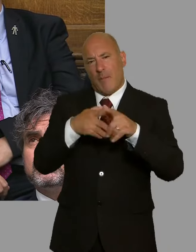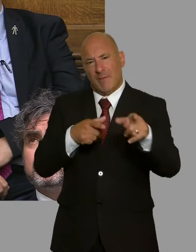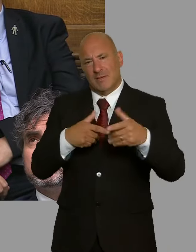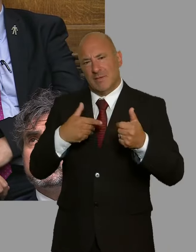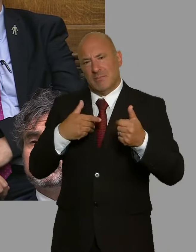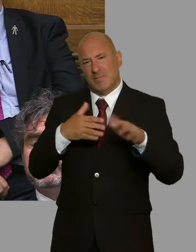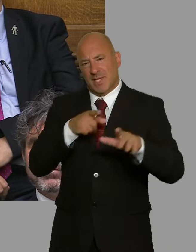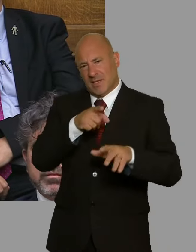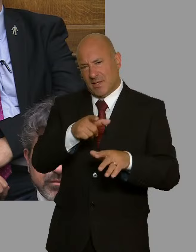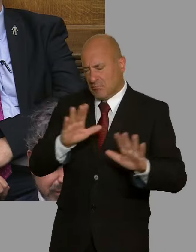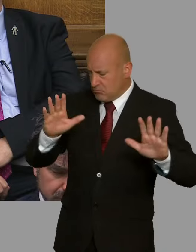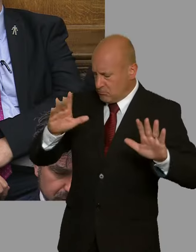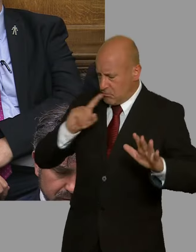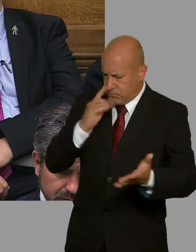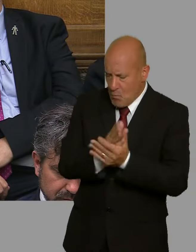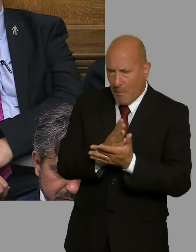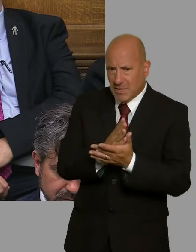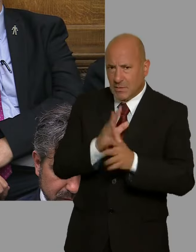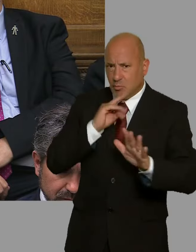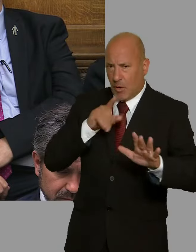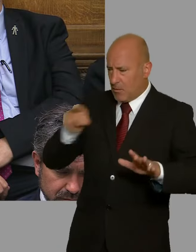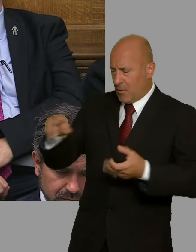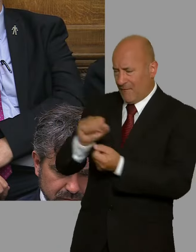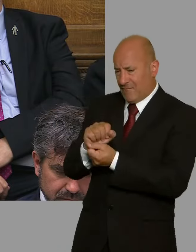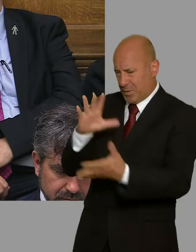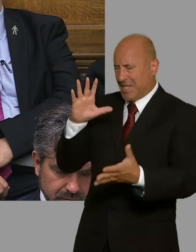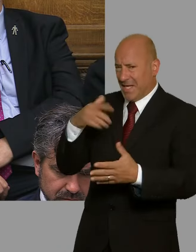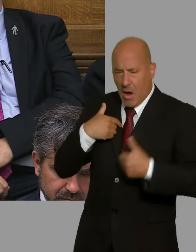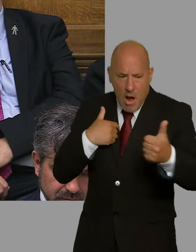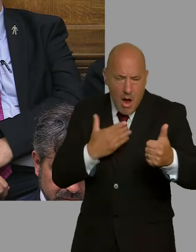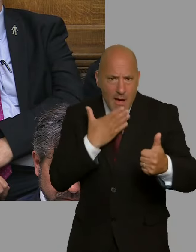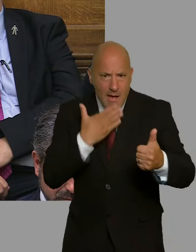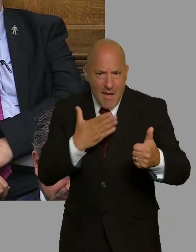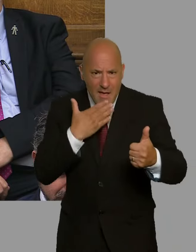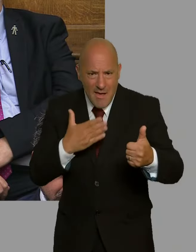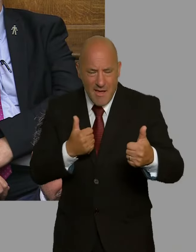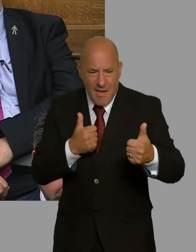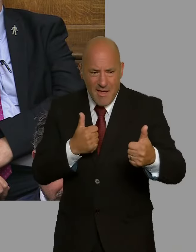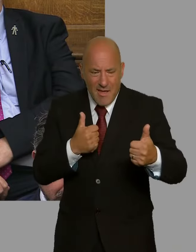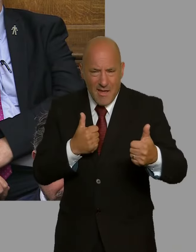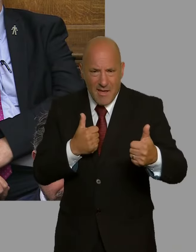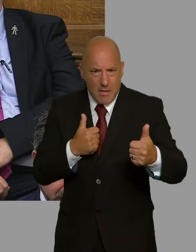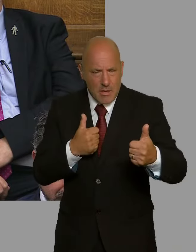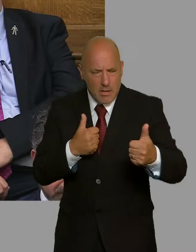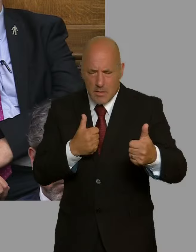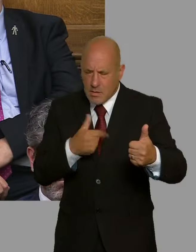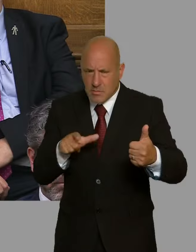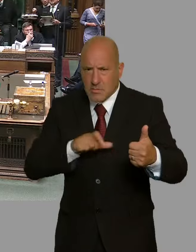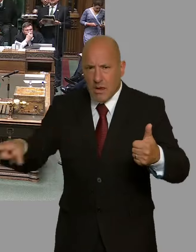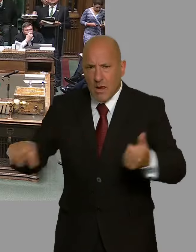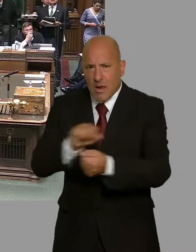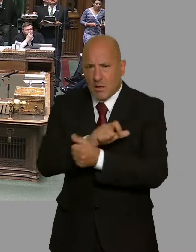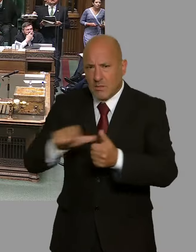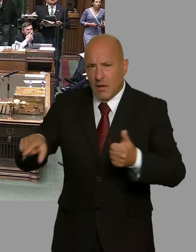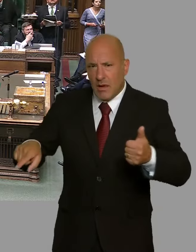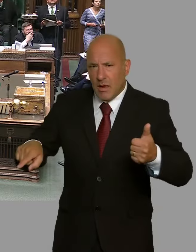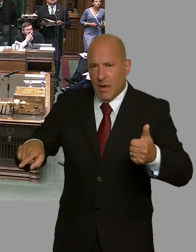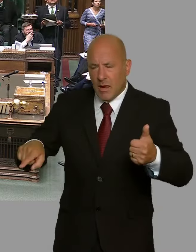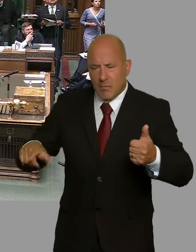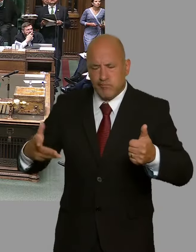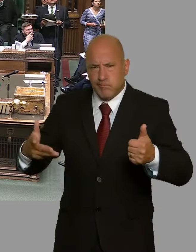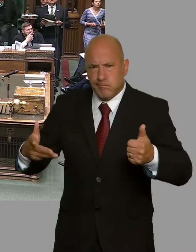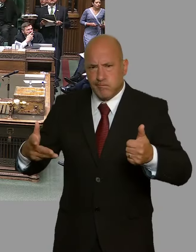hunger strike again. Could I appeal to him to speak directly again to President Sisi to secure Alaa's release?